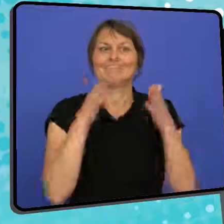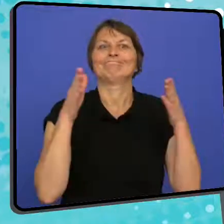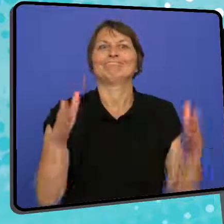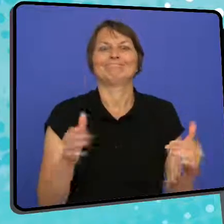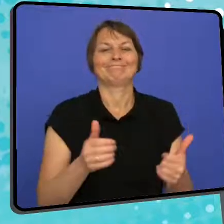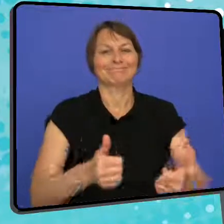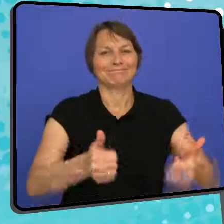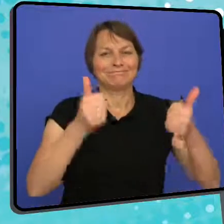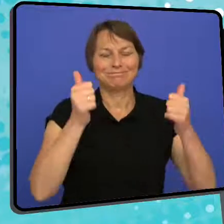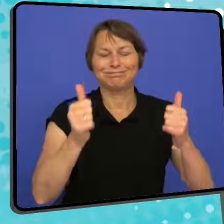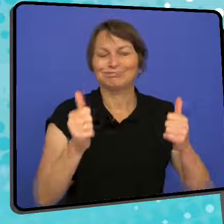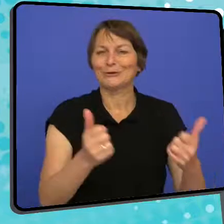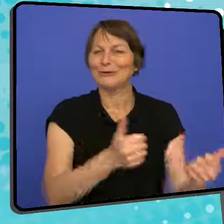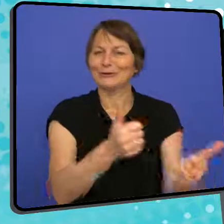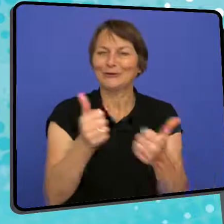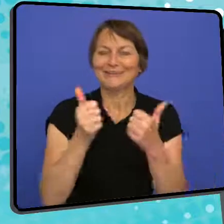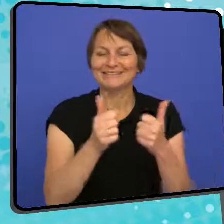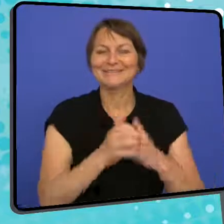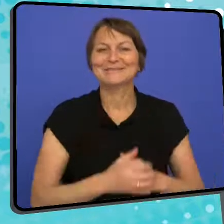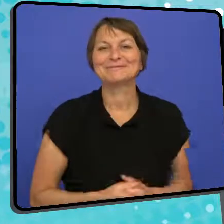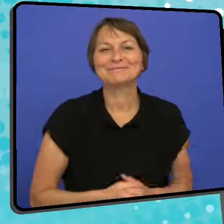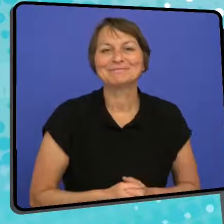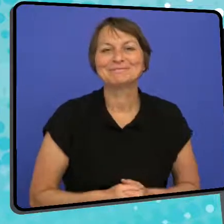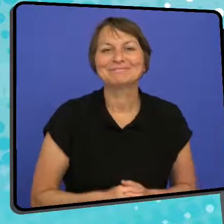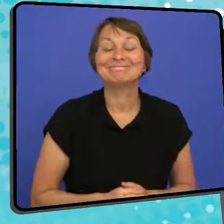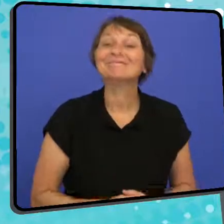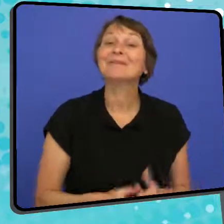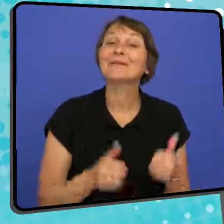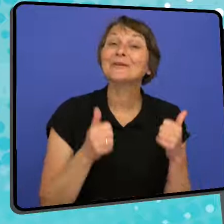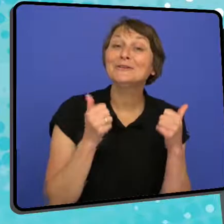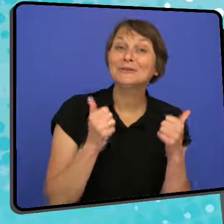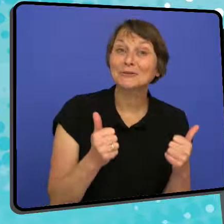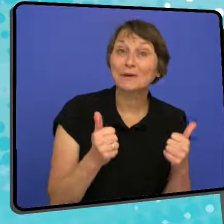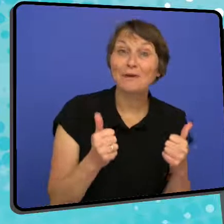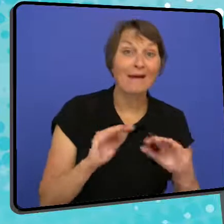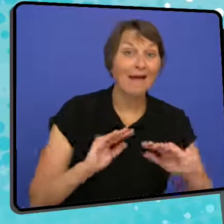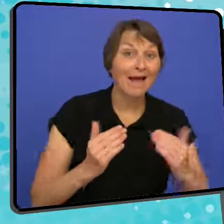really, really good one for you. So to get to the challenge, go to